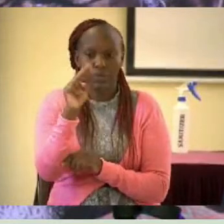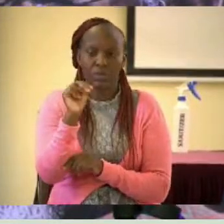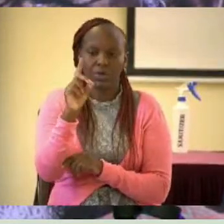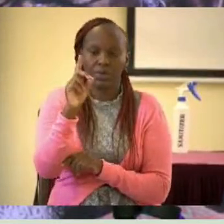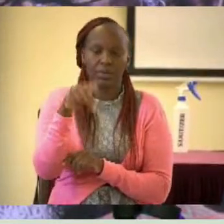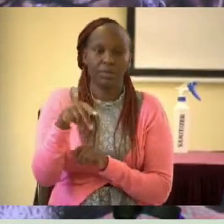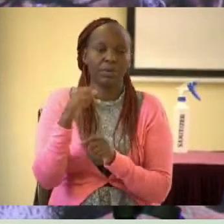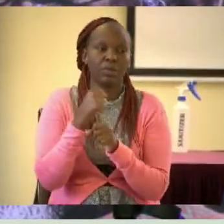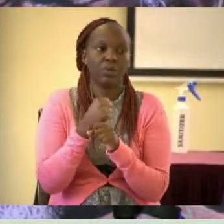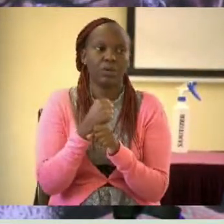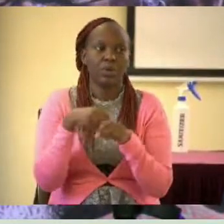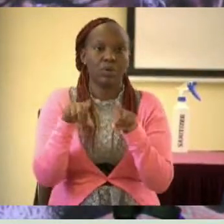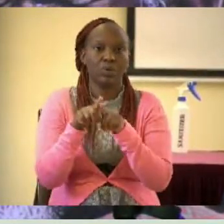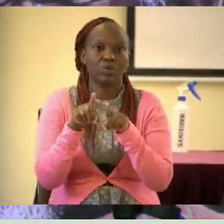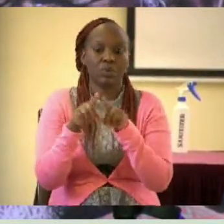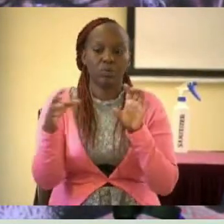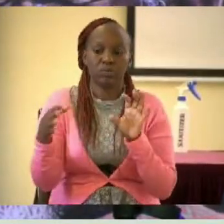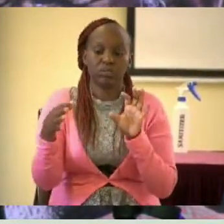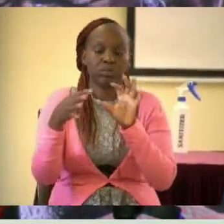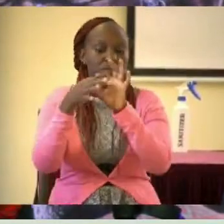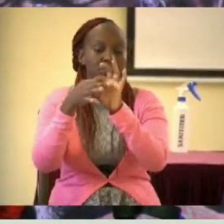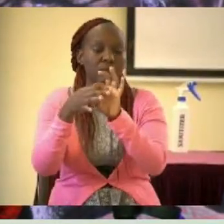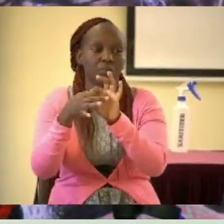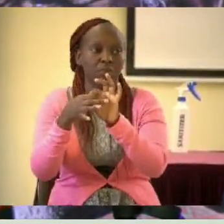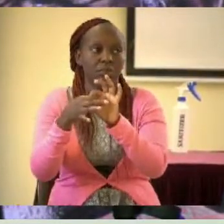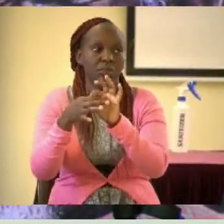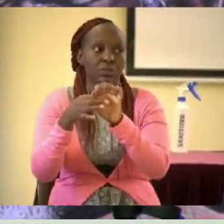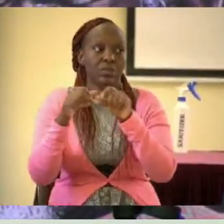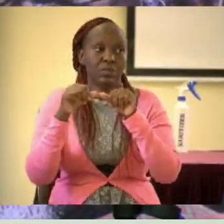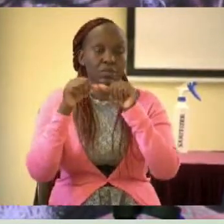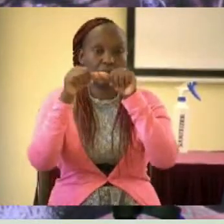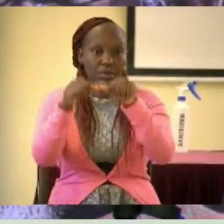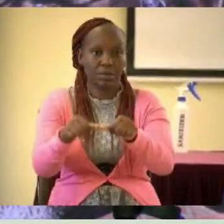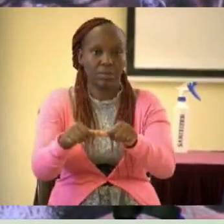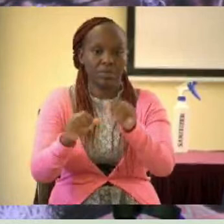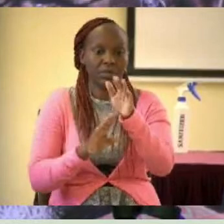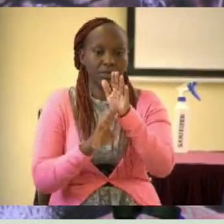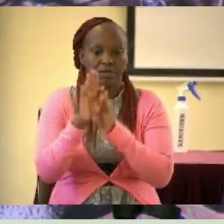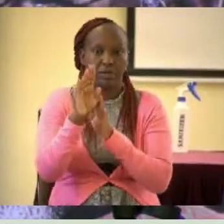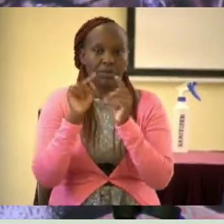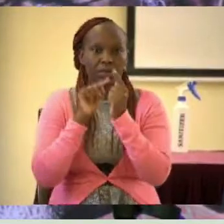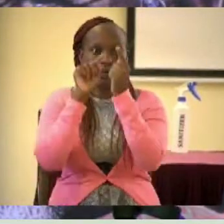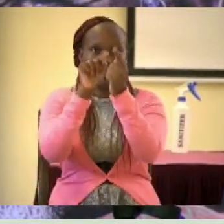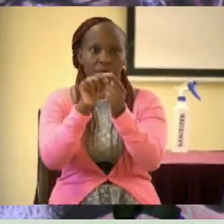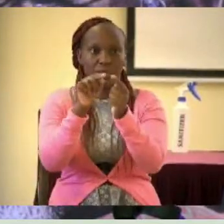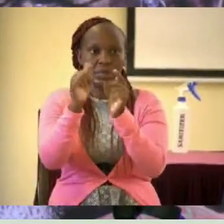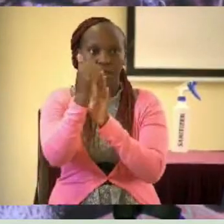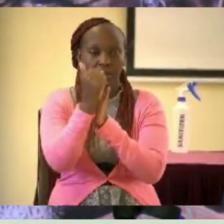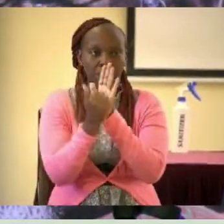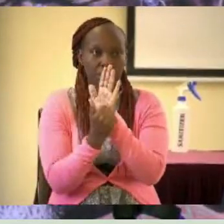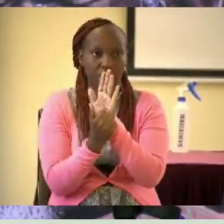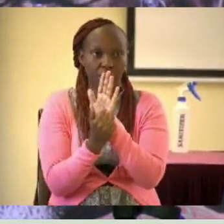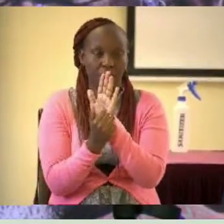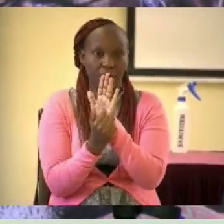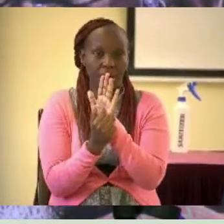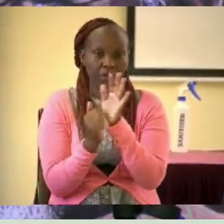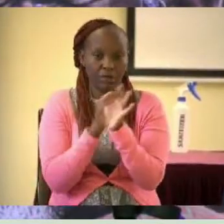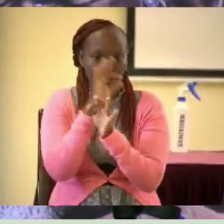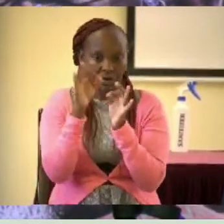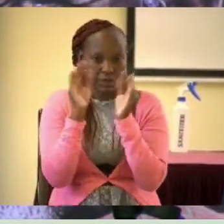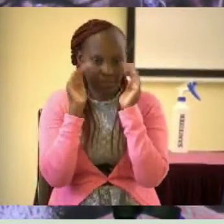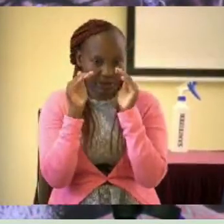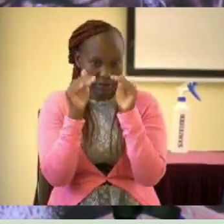UNDP's work is also anchored on the Sustainable Development Goals agenda, and in particular our